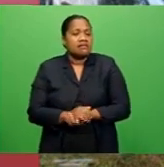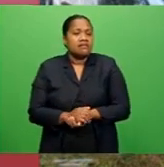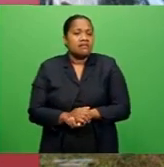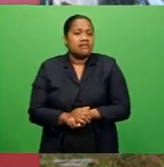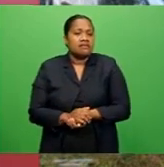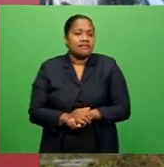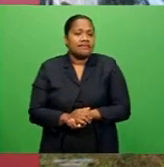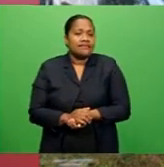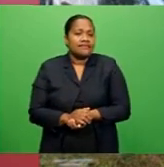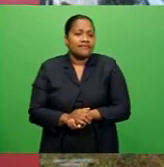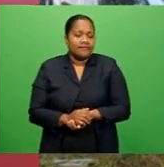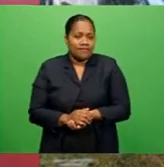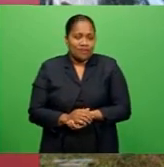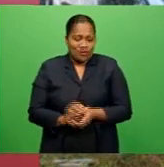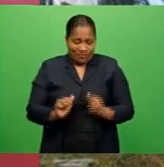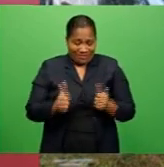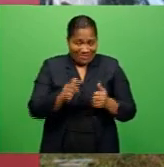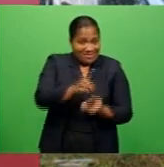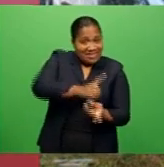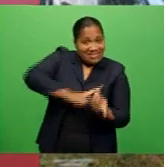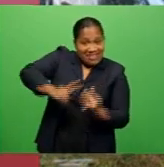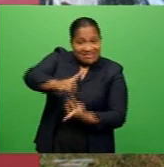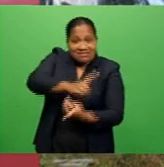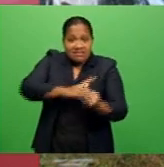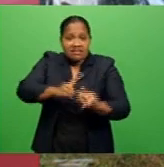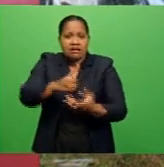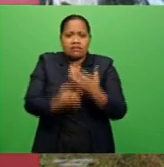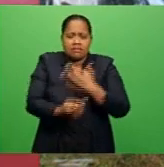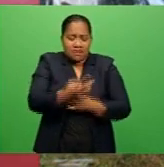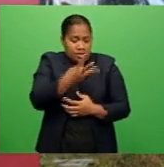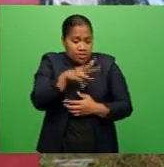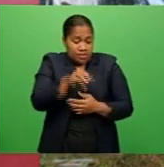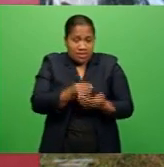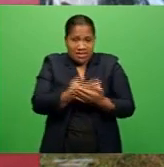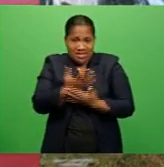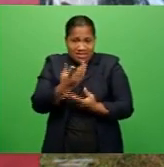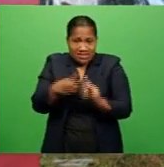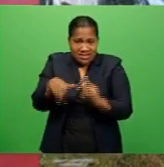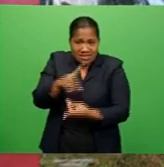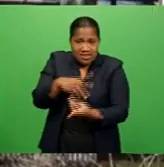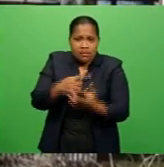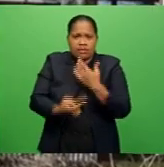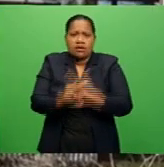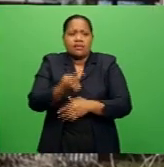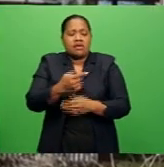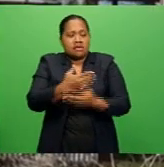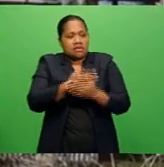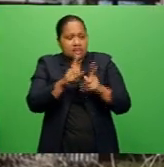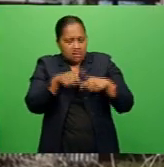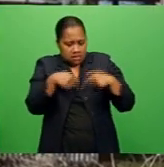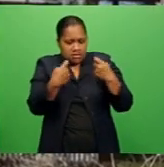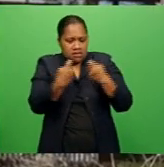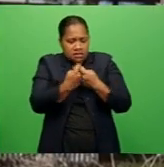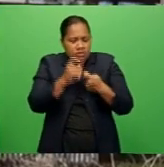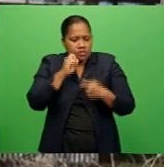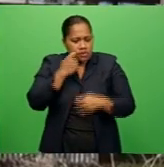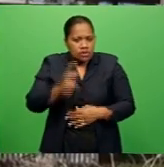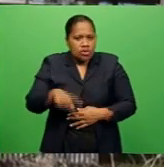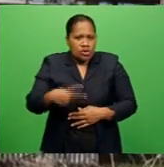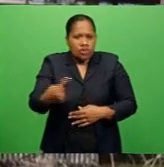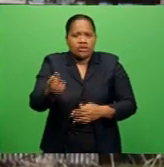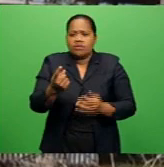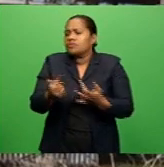after the disaster, the 30 days of disaster, then our teams will continue on with the other communities who may not have been